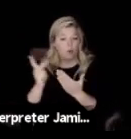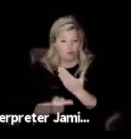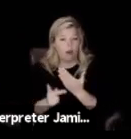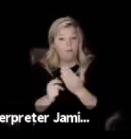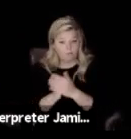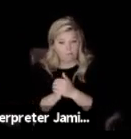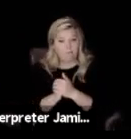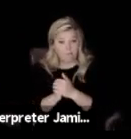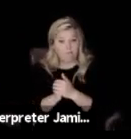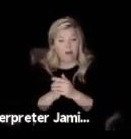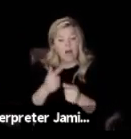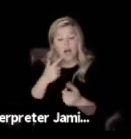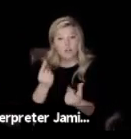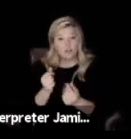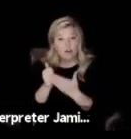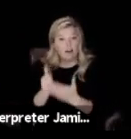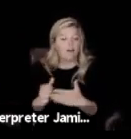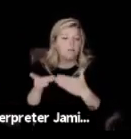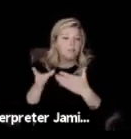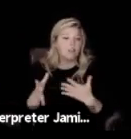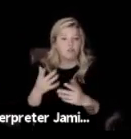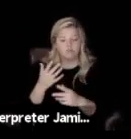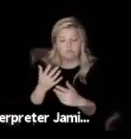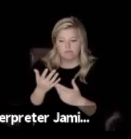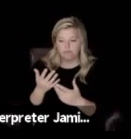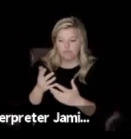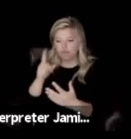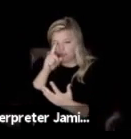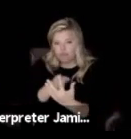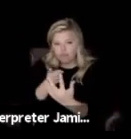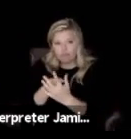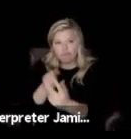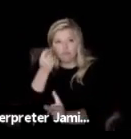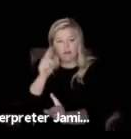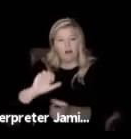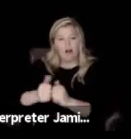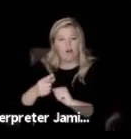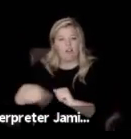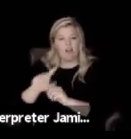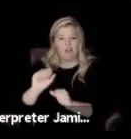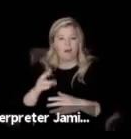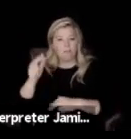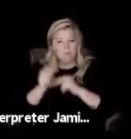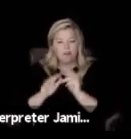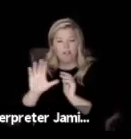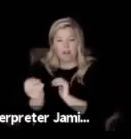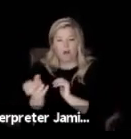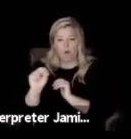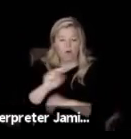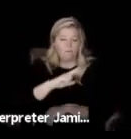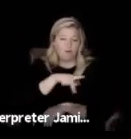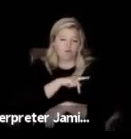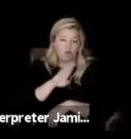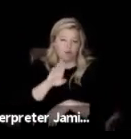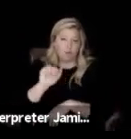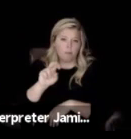that helps leaders to understand how to build their personal brand and presence, executive presence. And if you